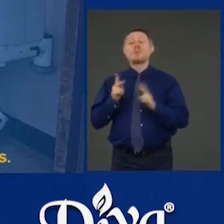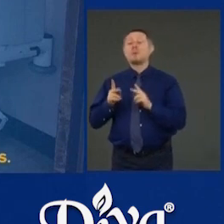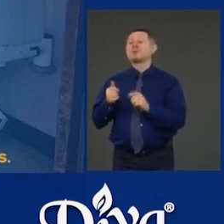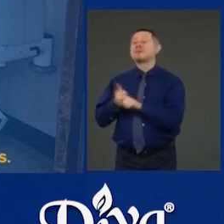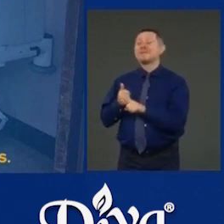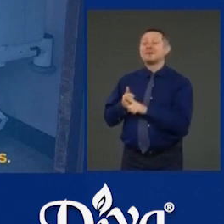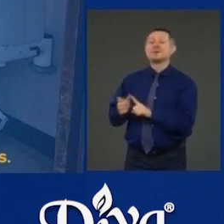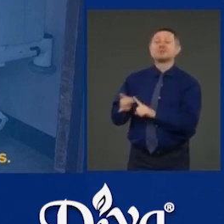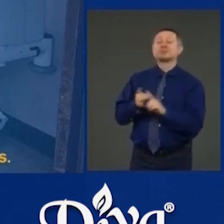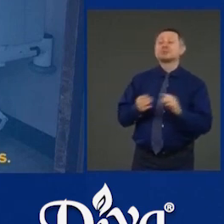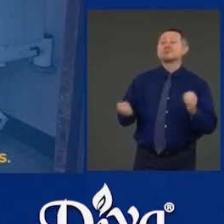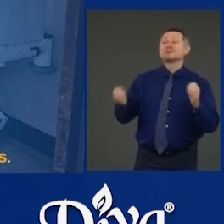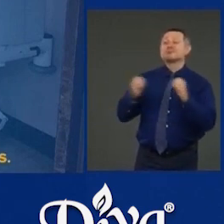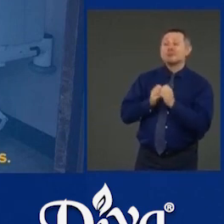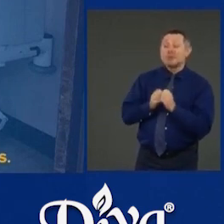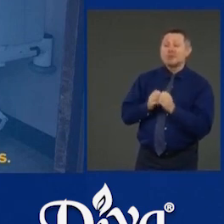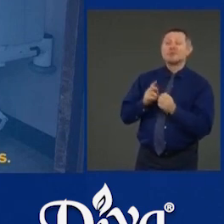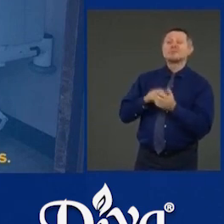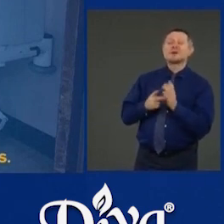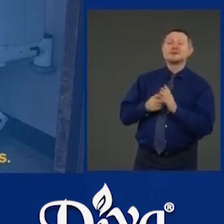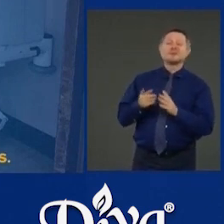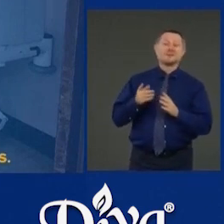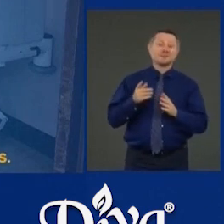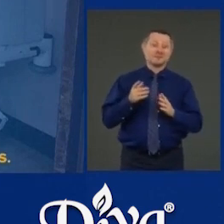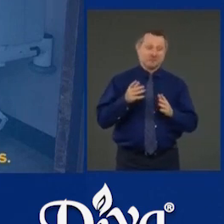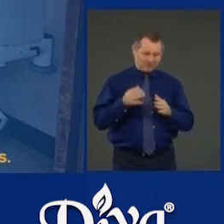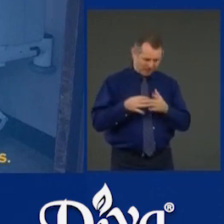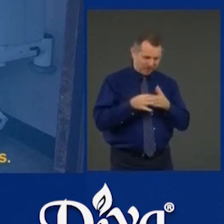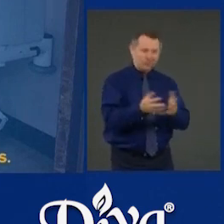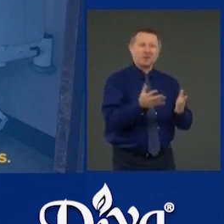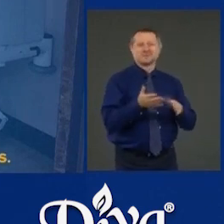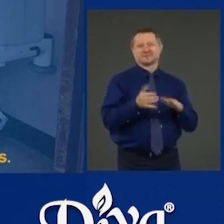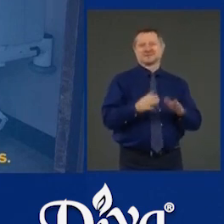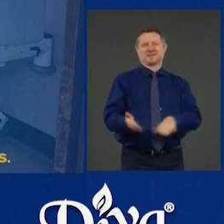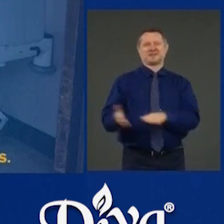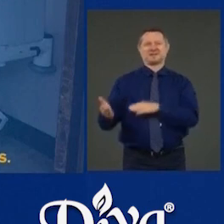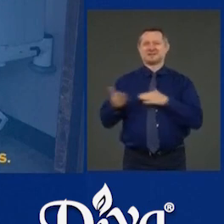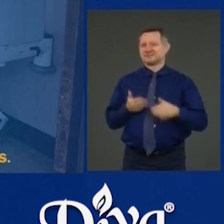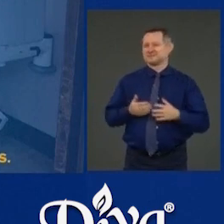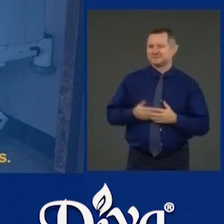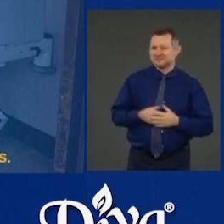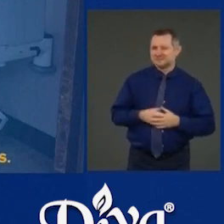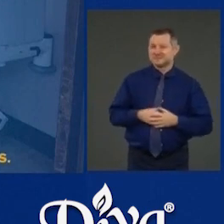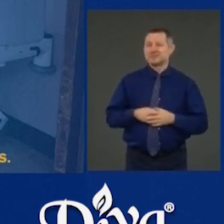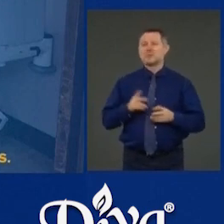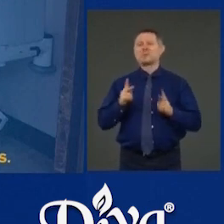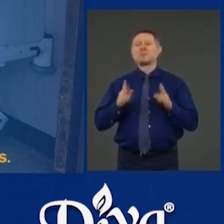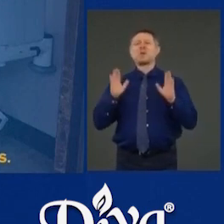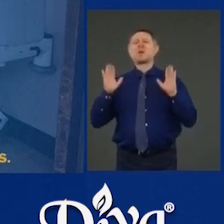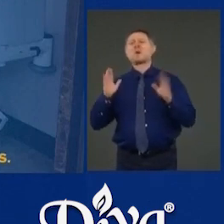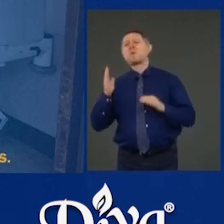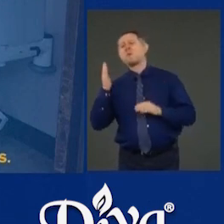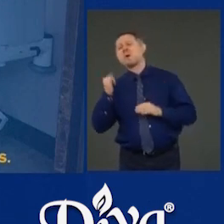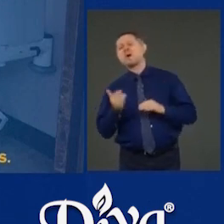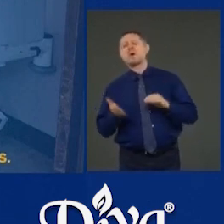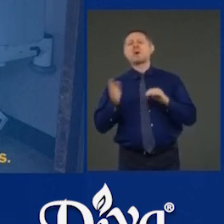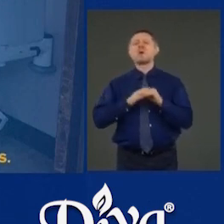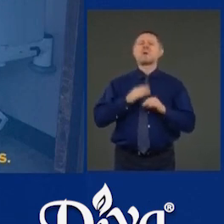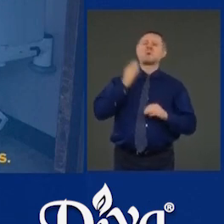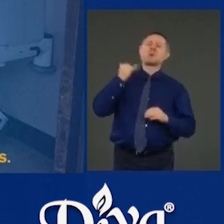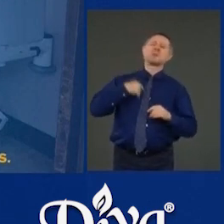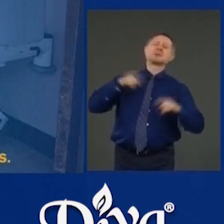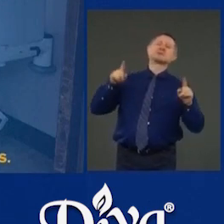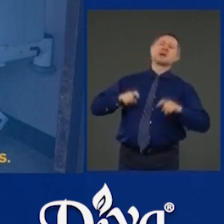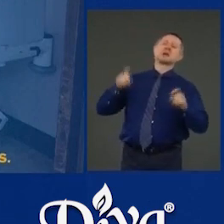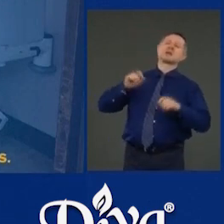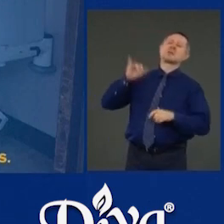lost. They're offering excuses. Well, it's because we're doing more testing that the numbers are